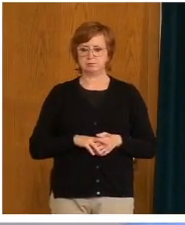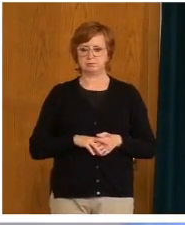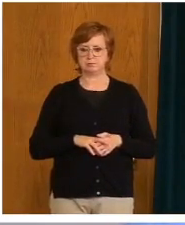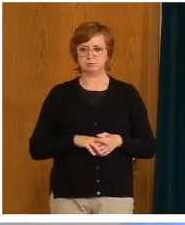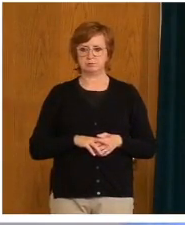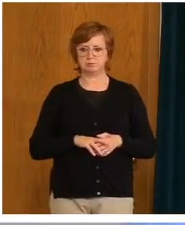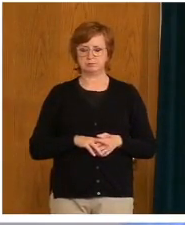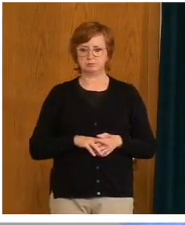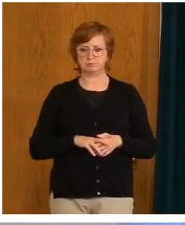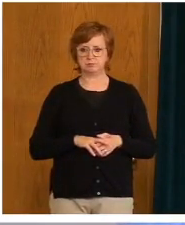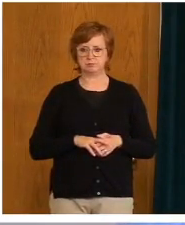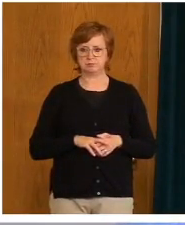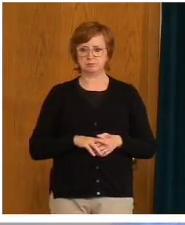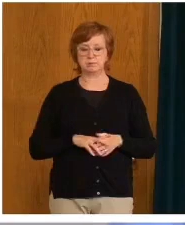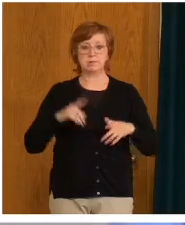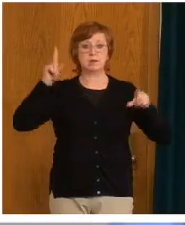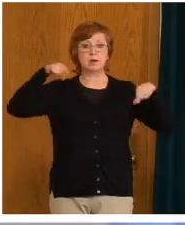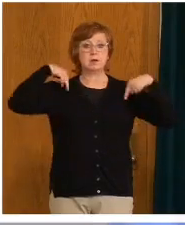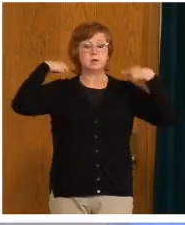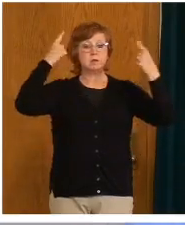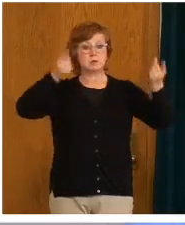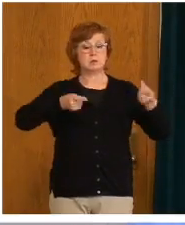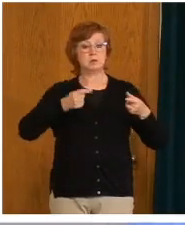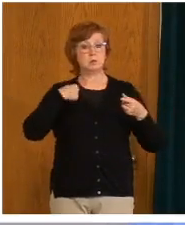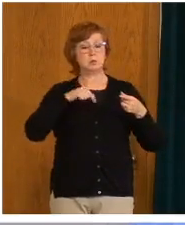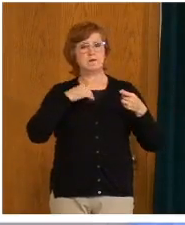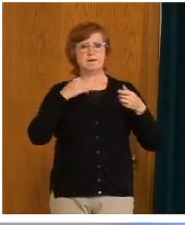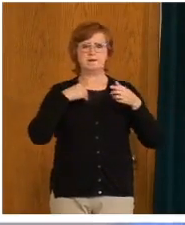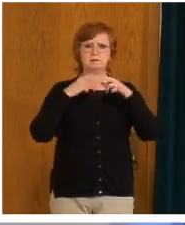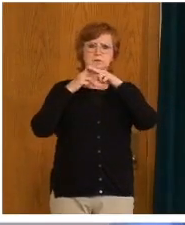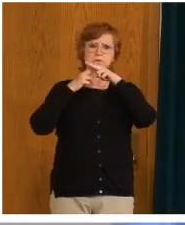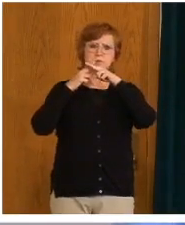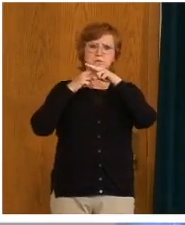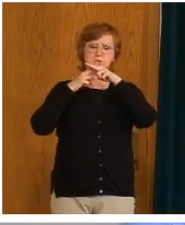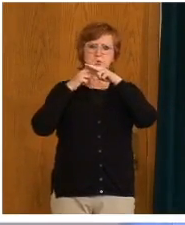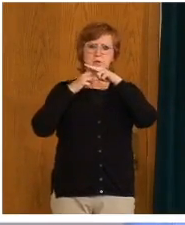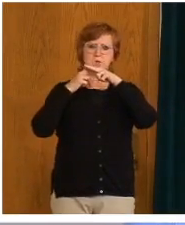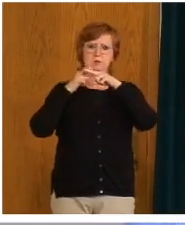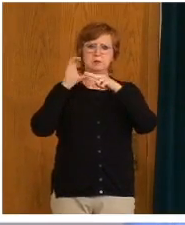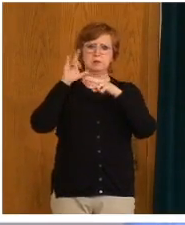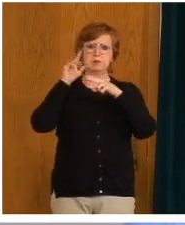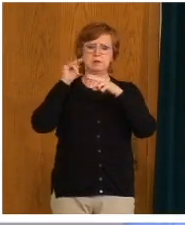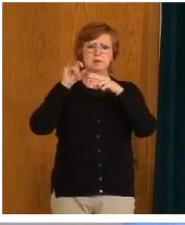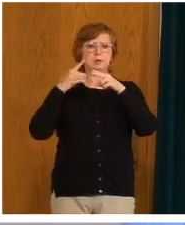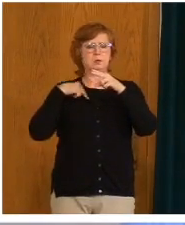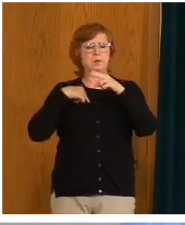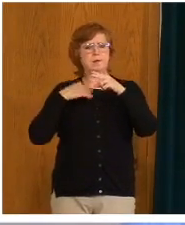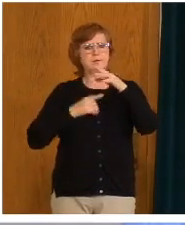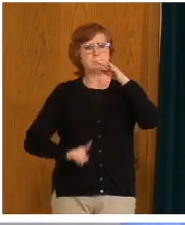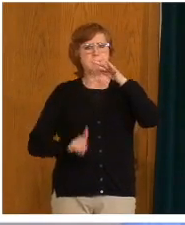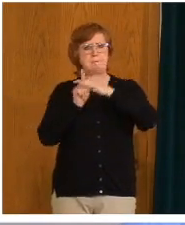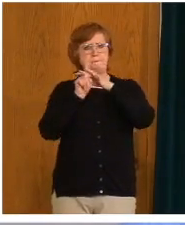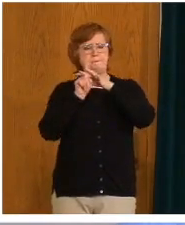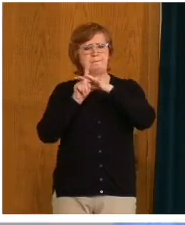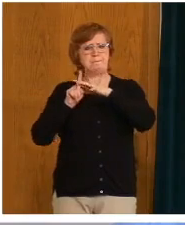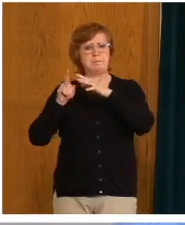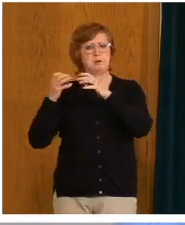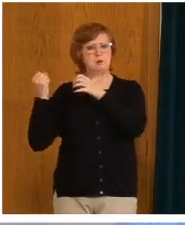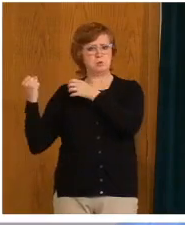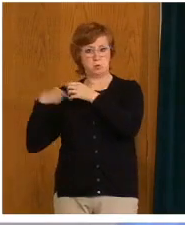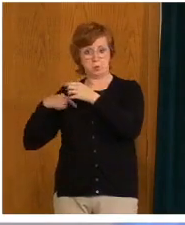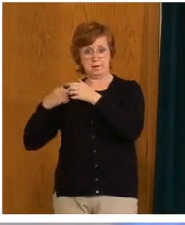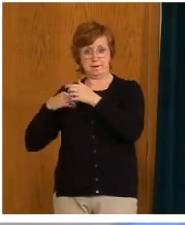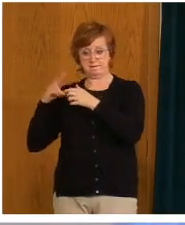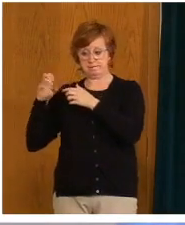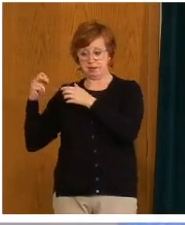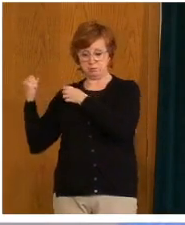we've used mobile clinics and pop-up clinics in many communities across the province, whether that's focusing on